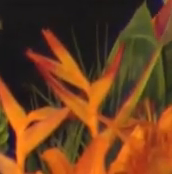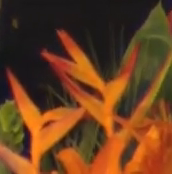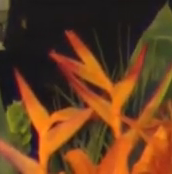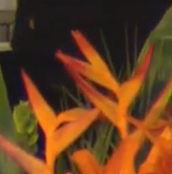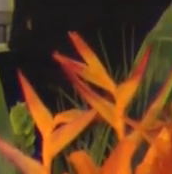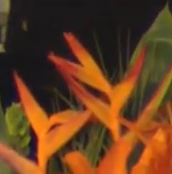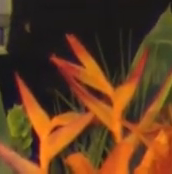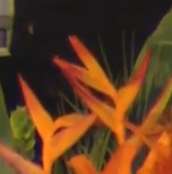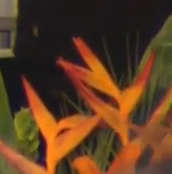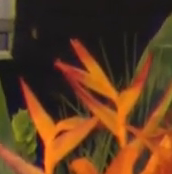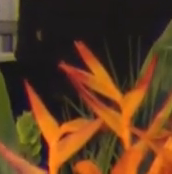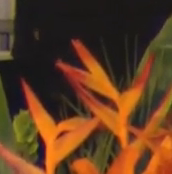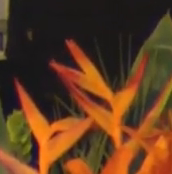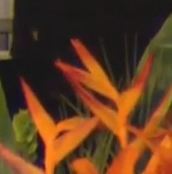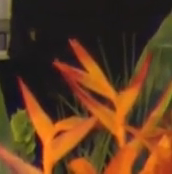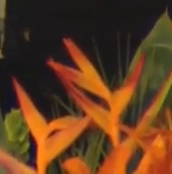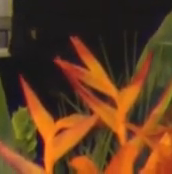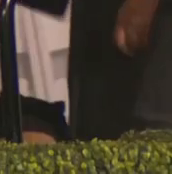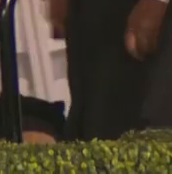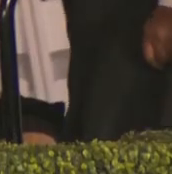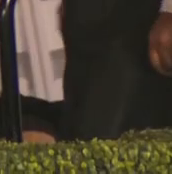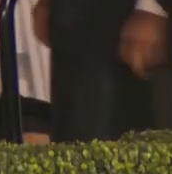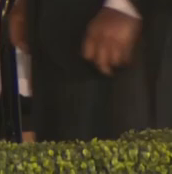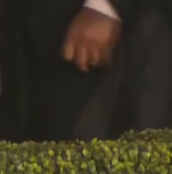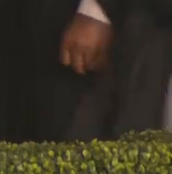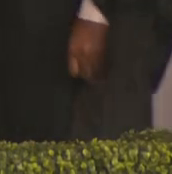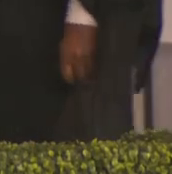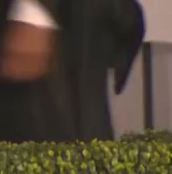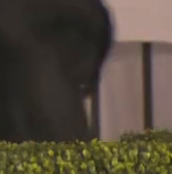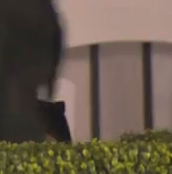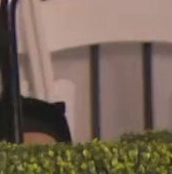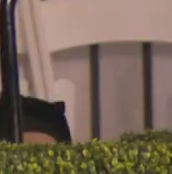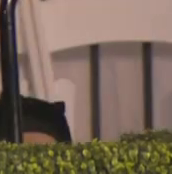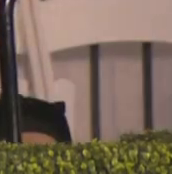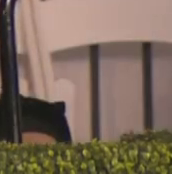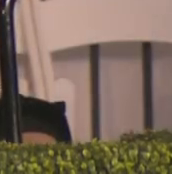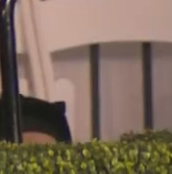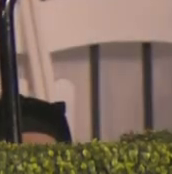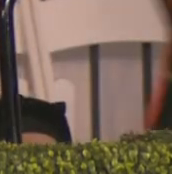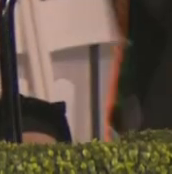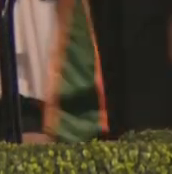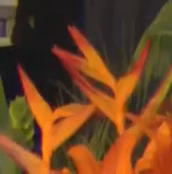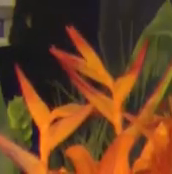Raquel Leticia Beltran. Steve Christopher Tavera.